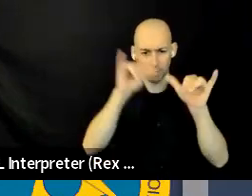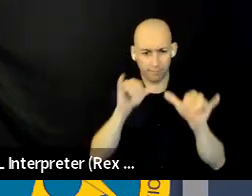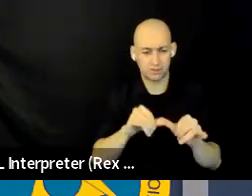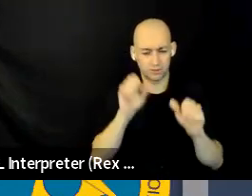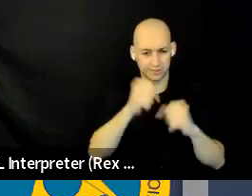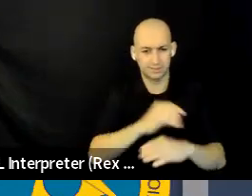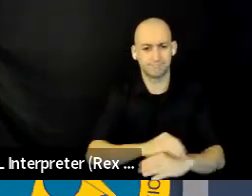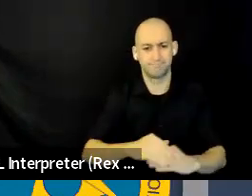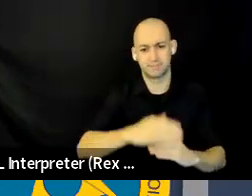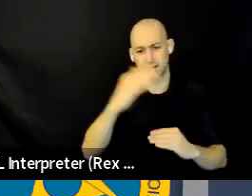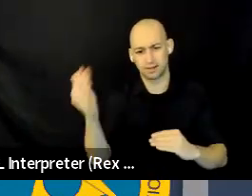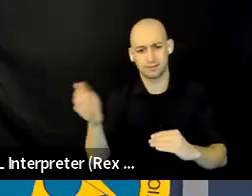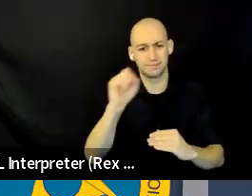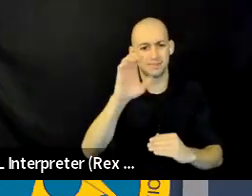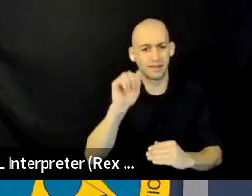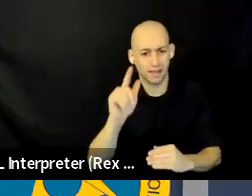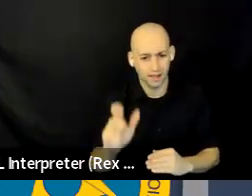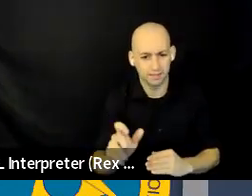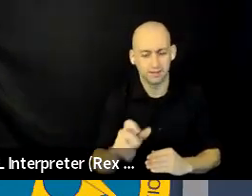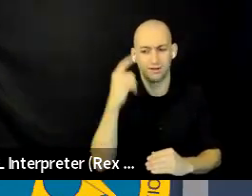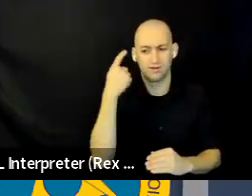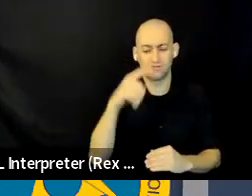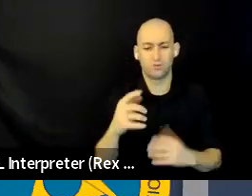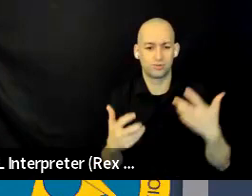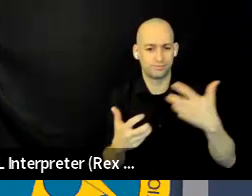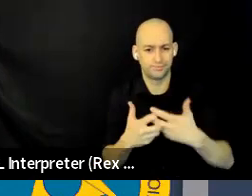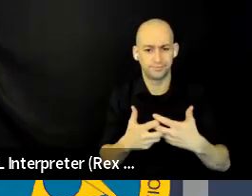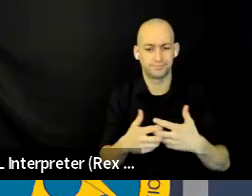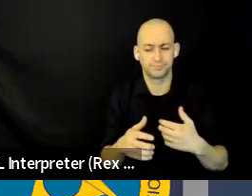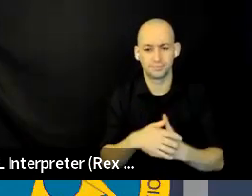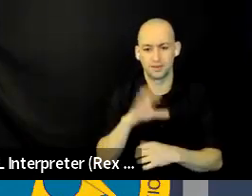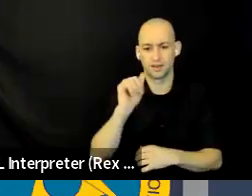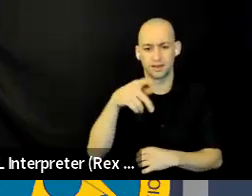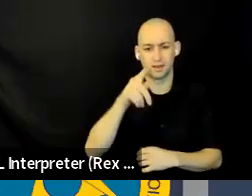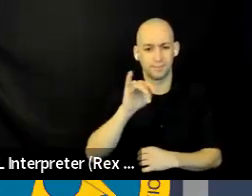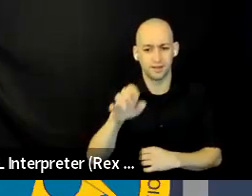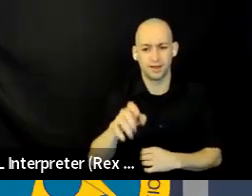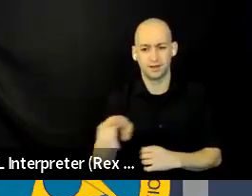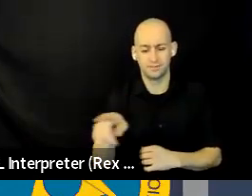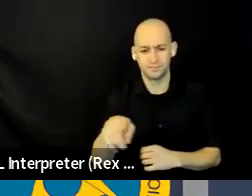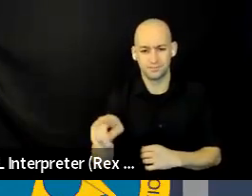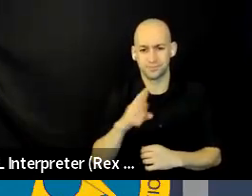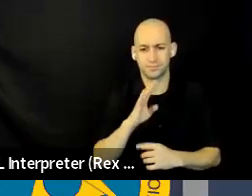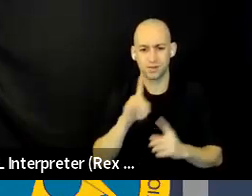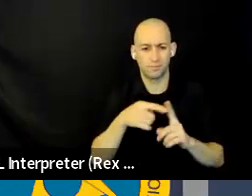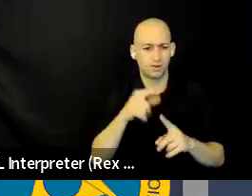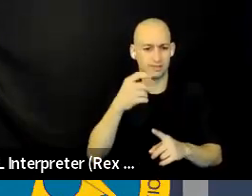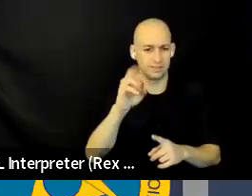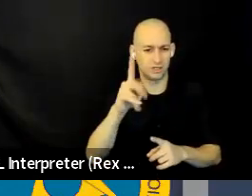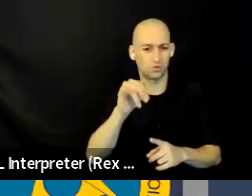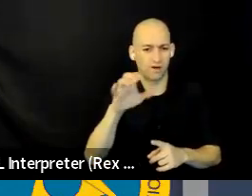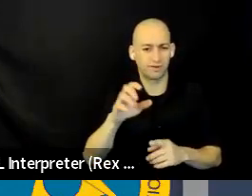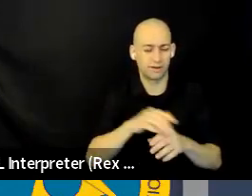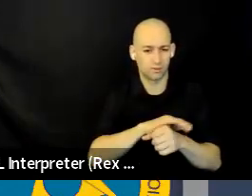these diverse needs. CAPTI acknowledges the importance of looking at transportation investments differently depending on the geographic location and